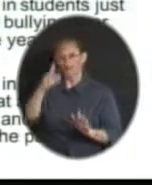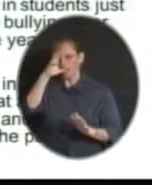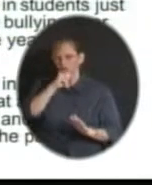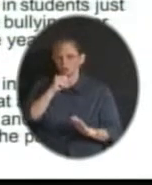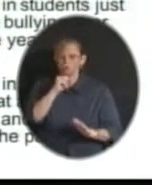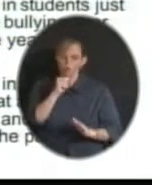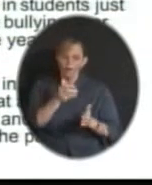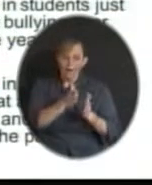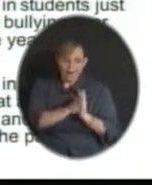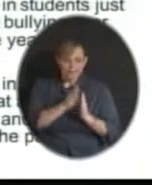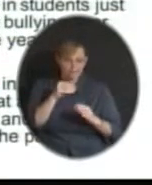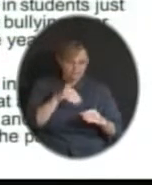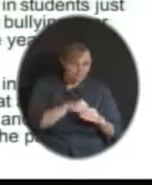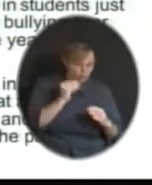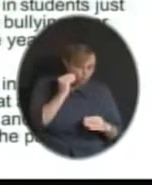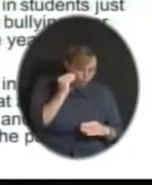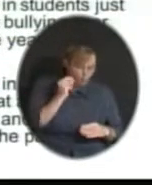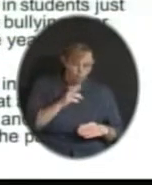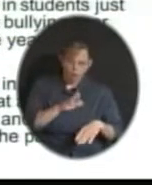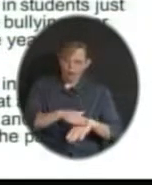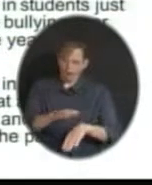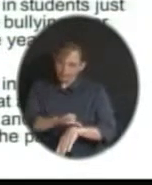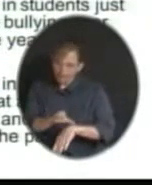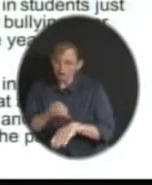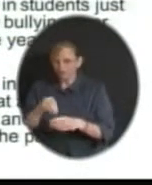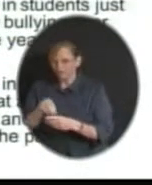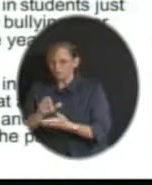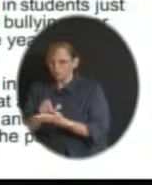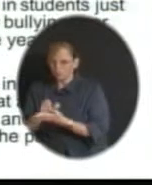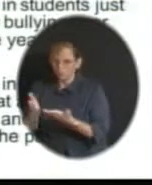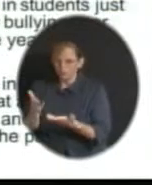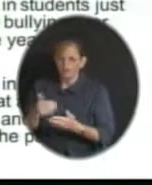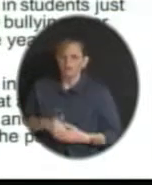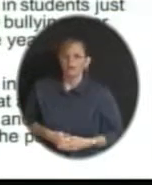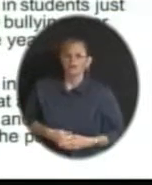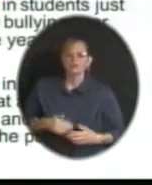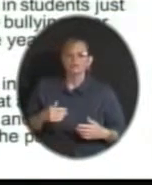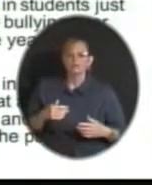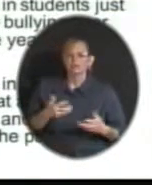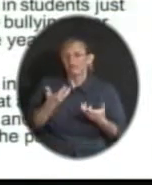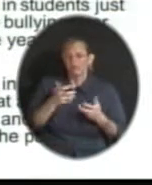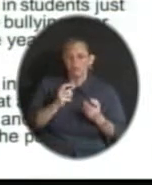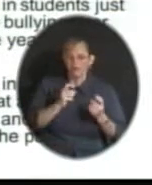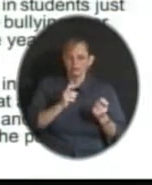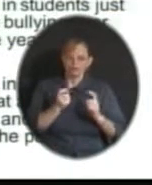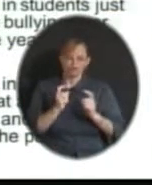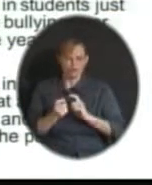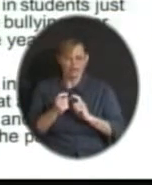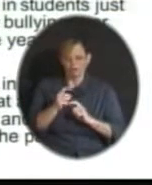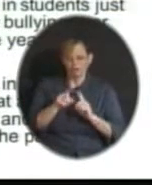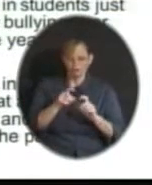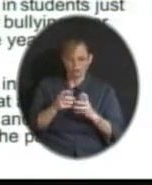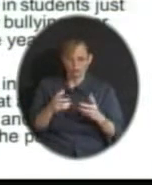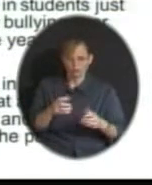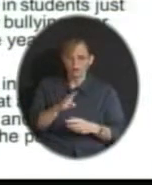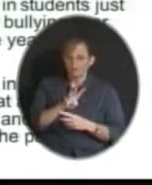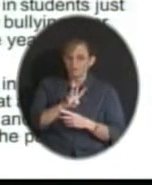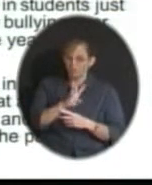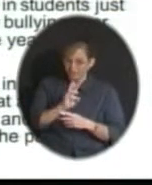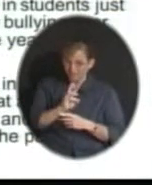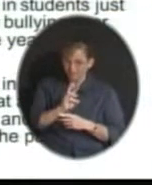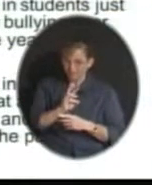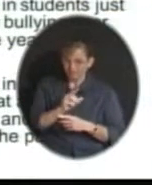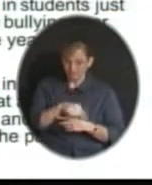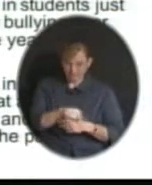online, and that question has stayed stable for years, so we don't want to change the question so much. 46% of those same students report that